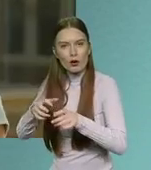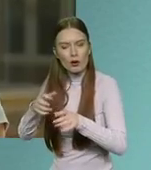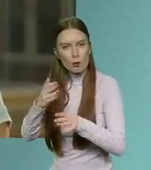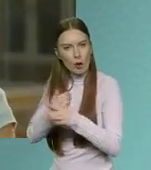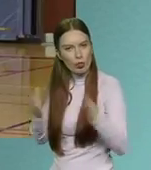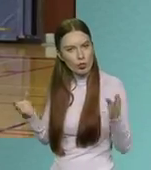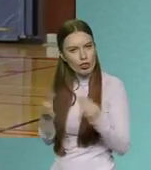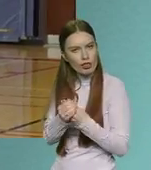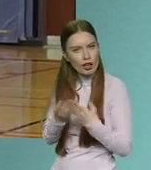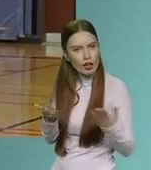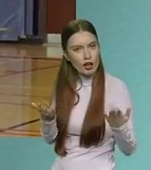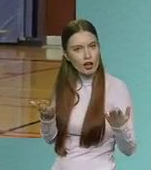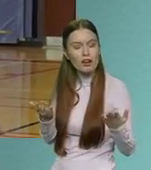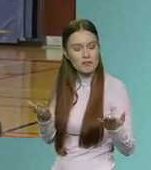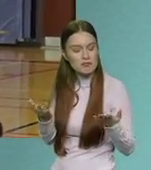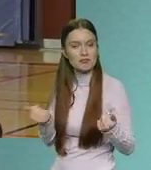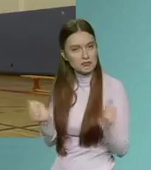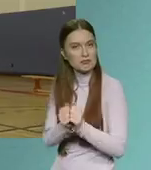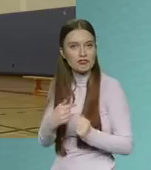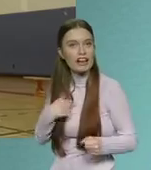huh? Let's do this.